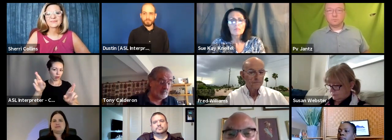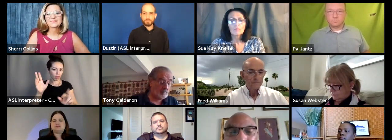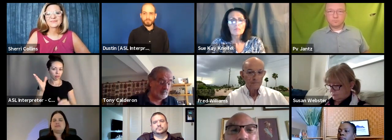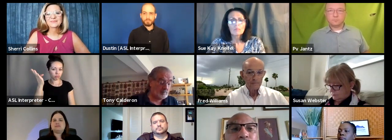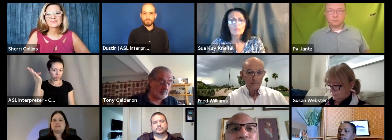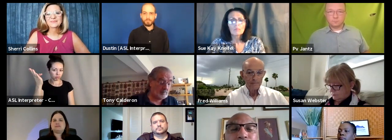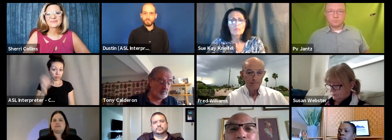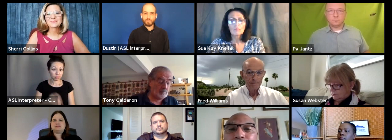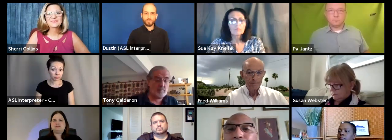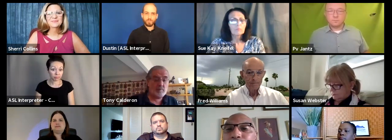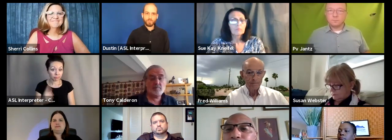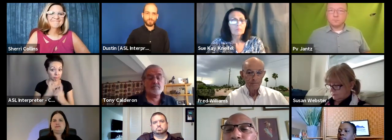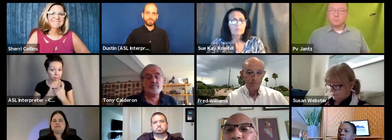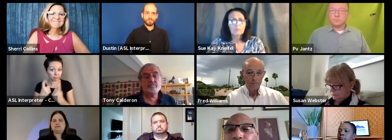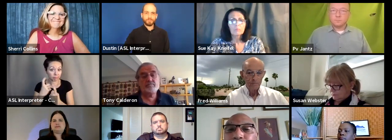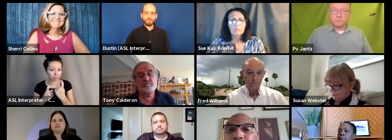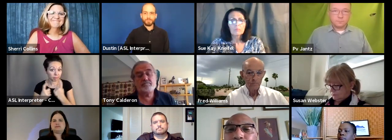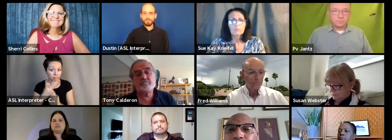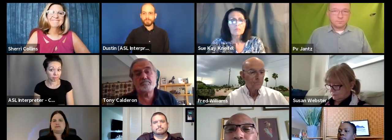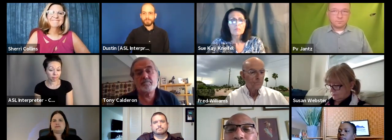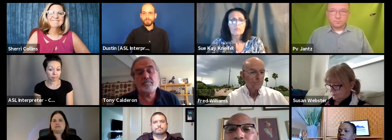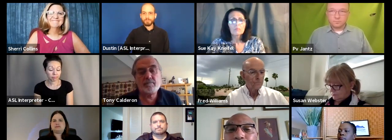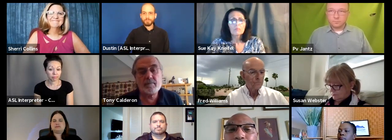Any questions?